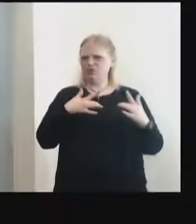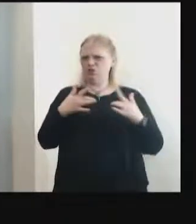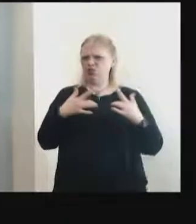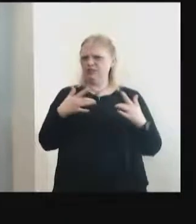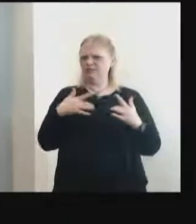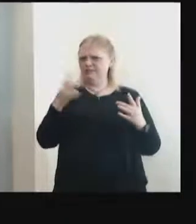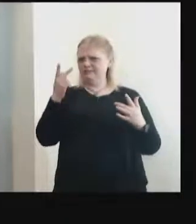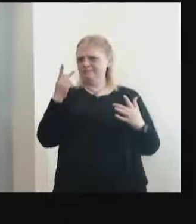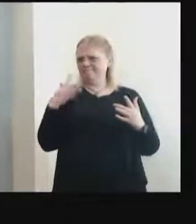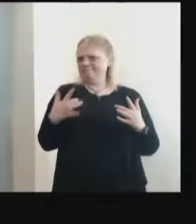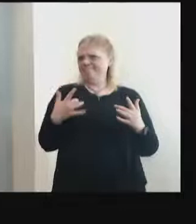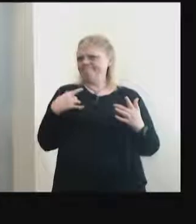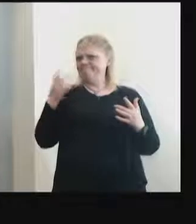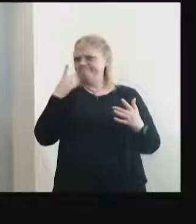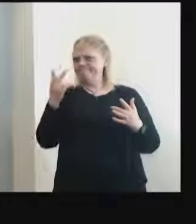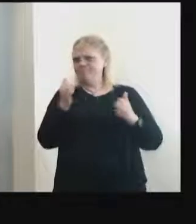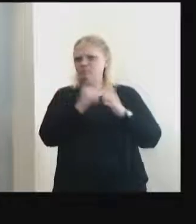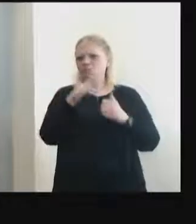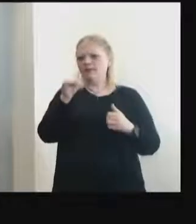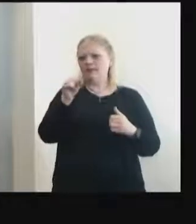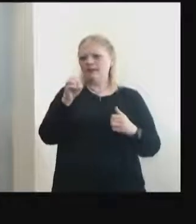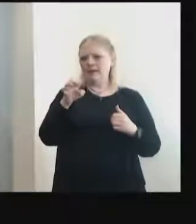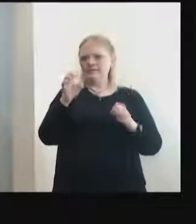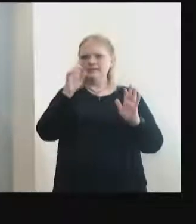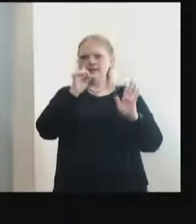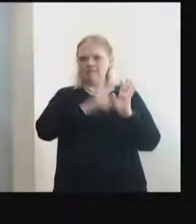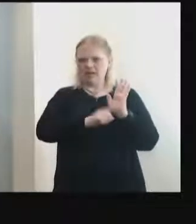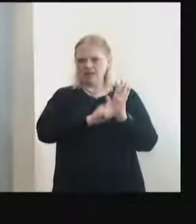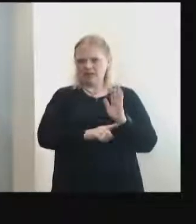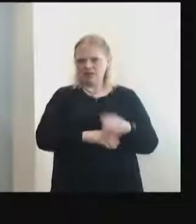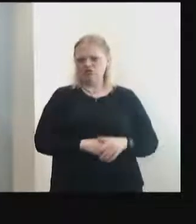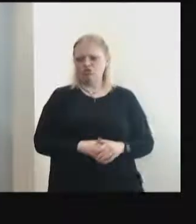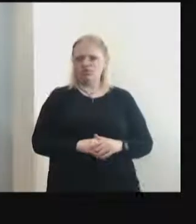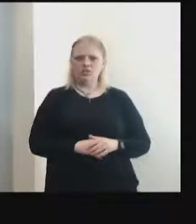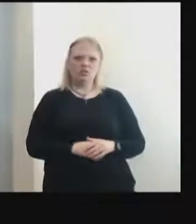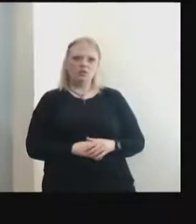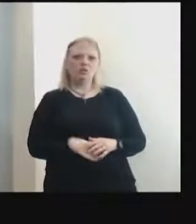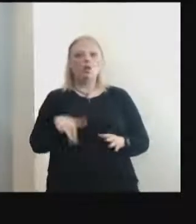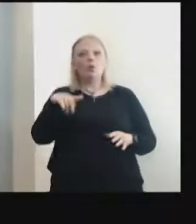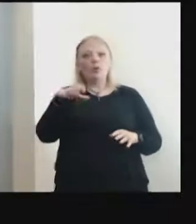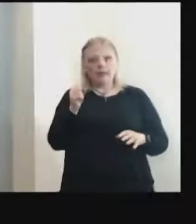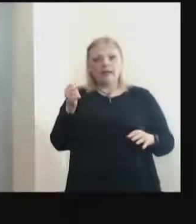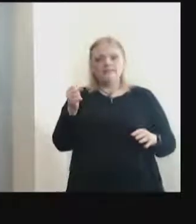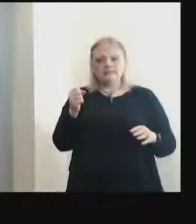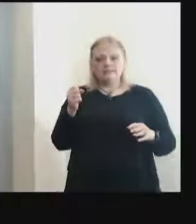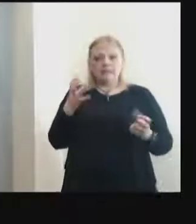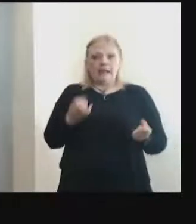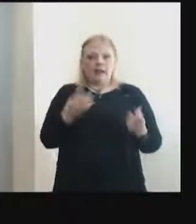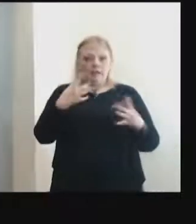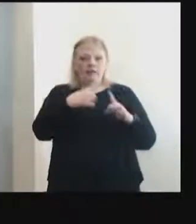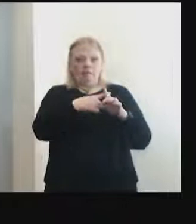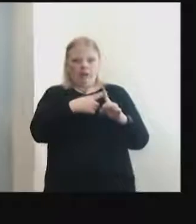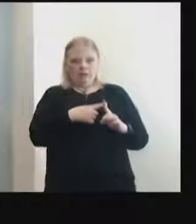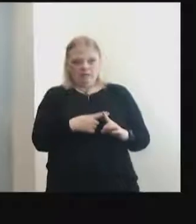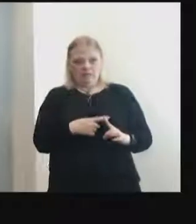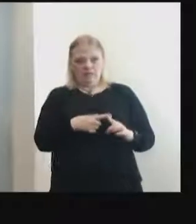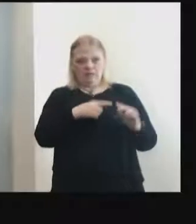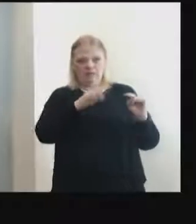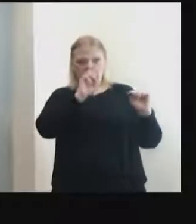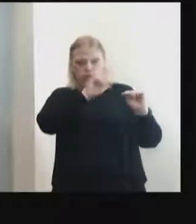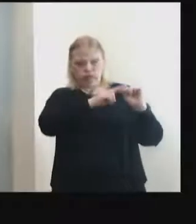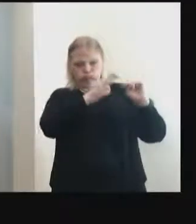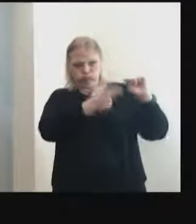seen with our case investigations. So, even though we're seeing a decline in number of cases, we're still having